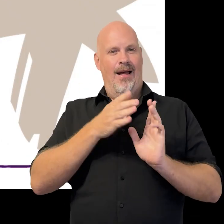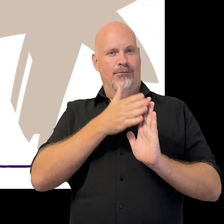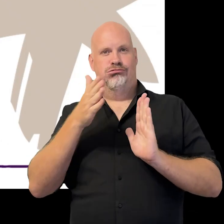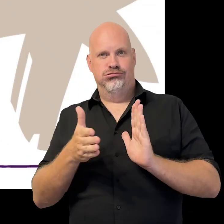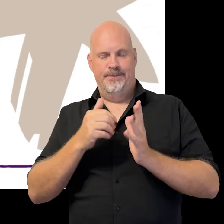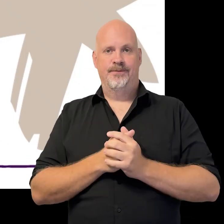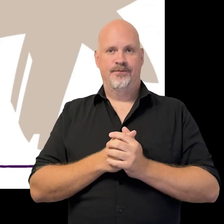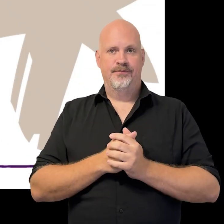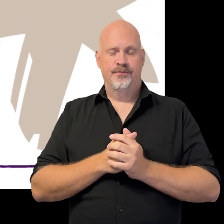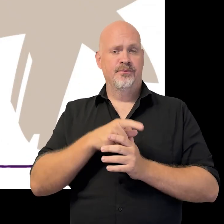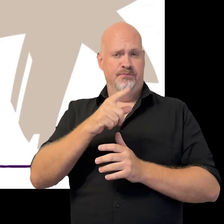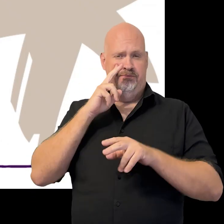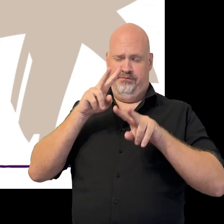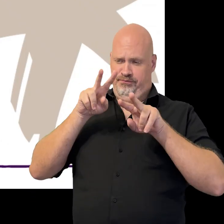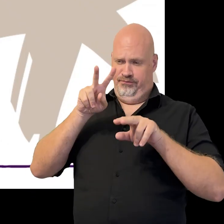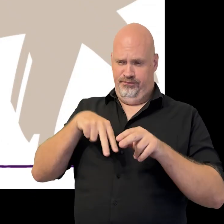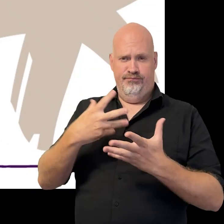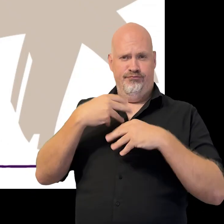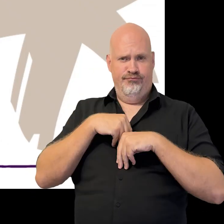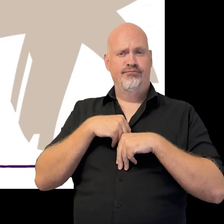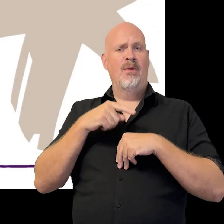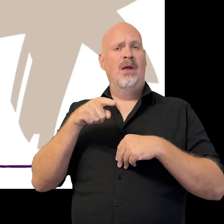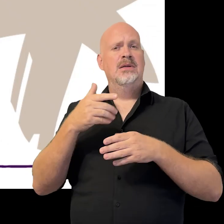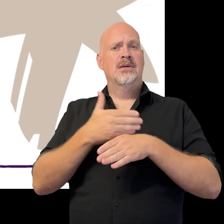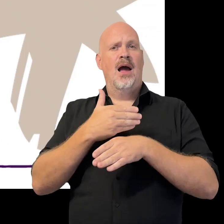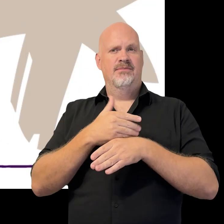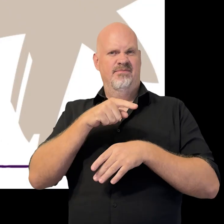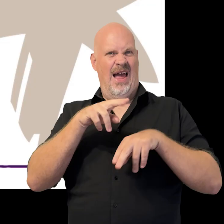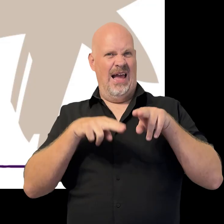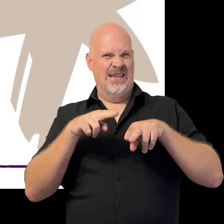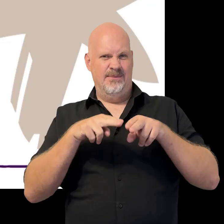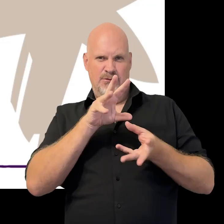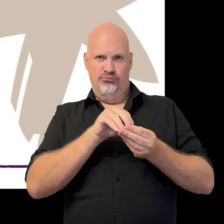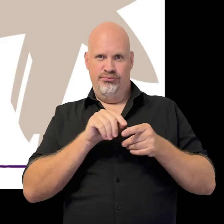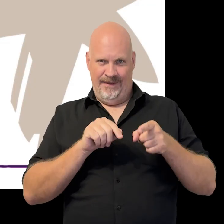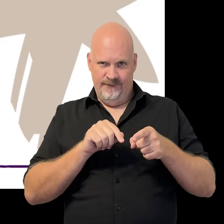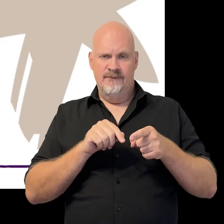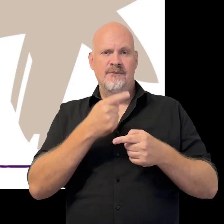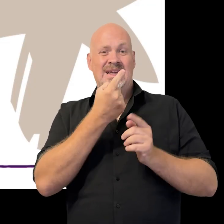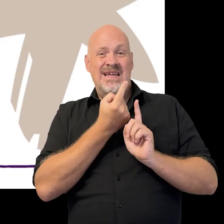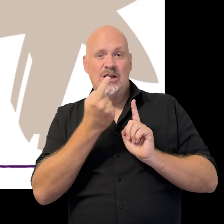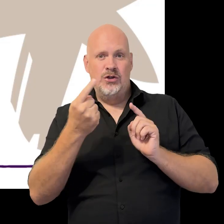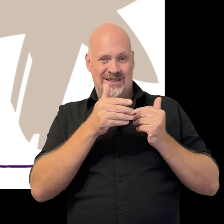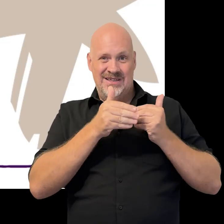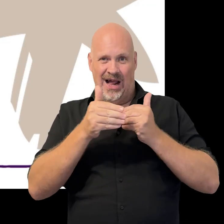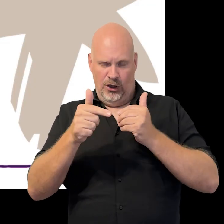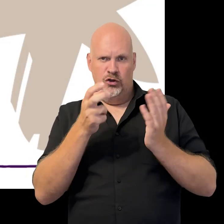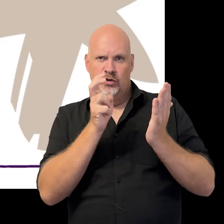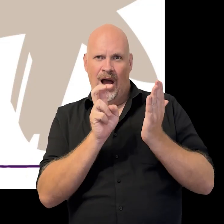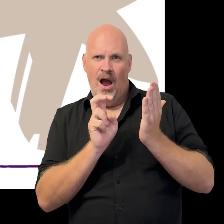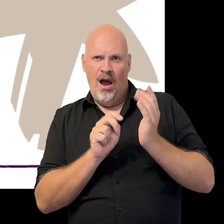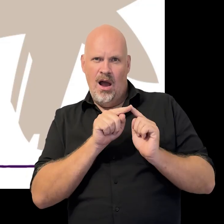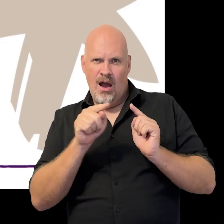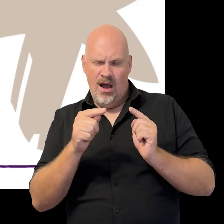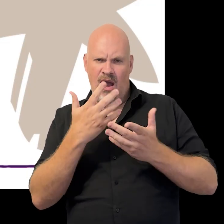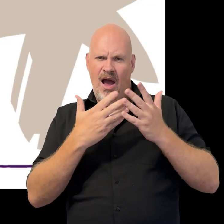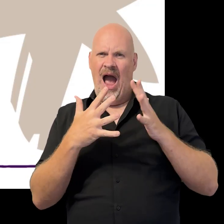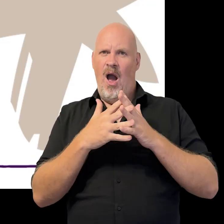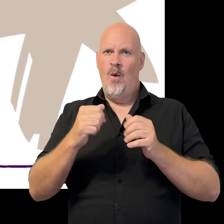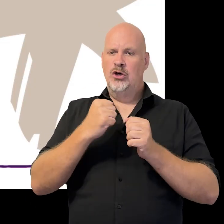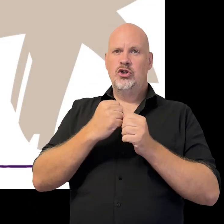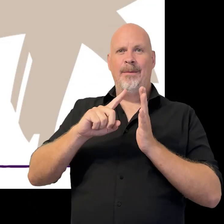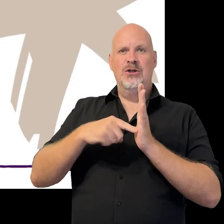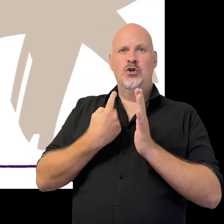and also your abilities to engage with reflective practice. And each of those we're going to be looking at as